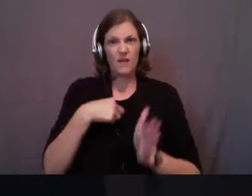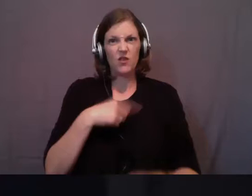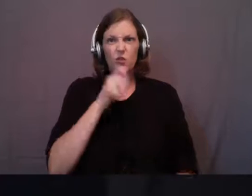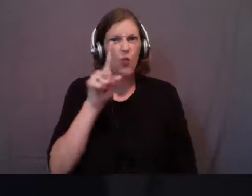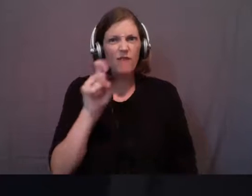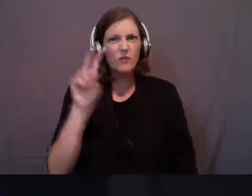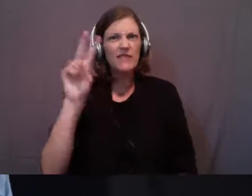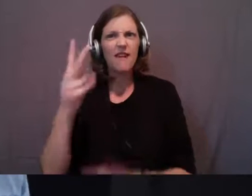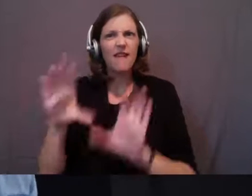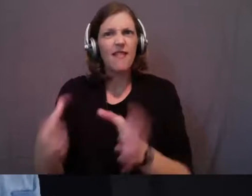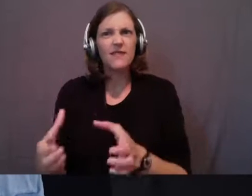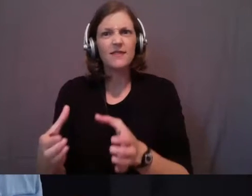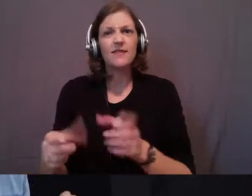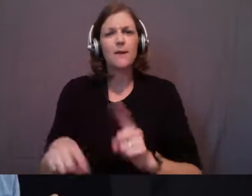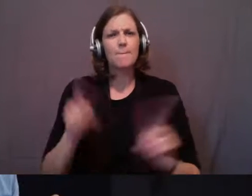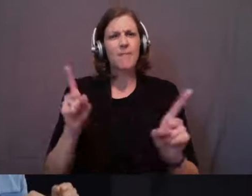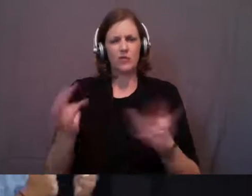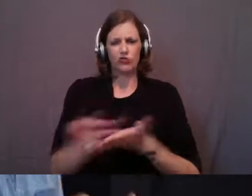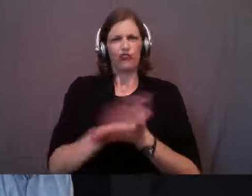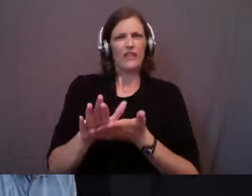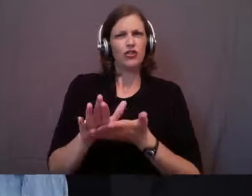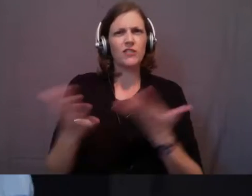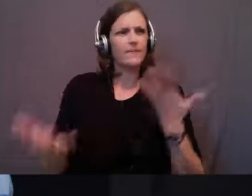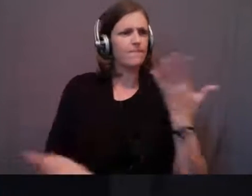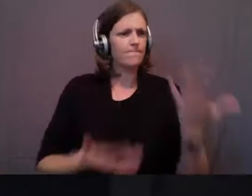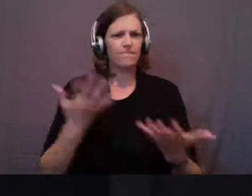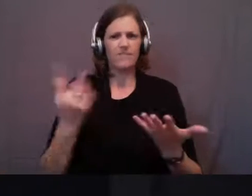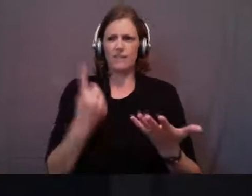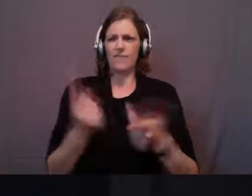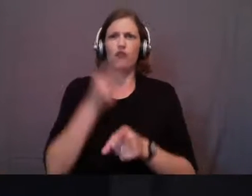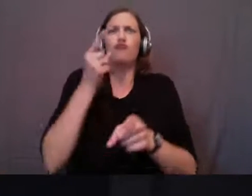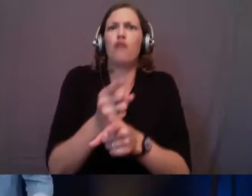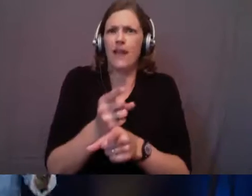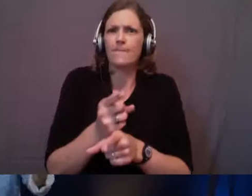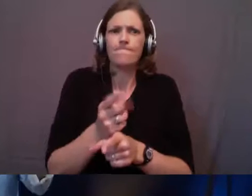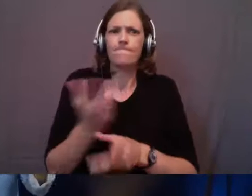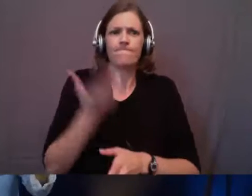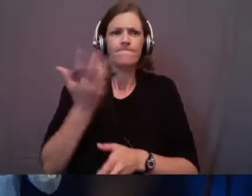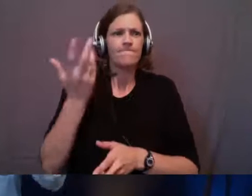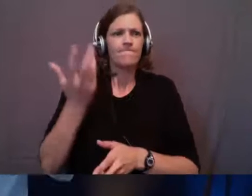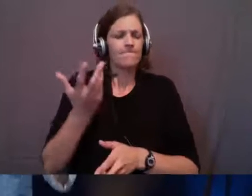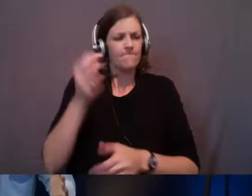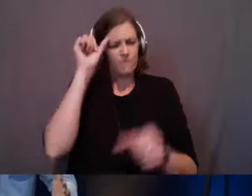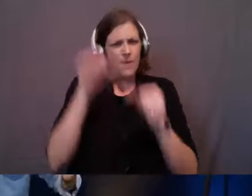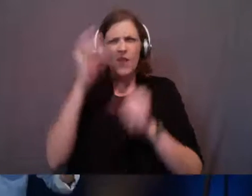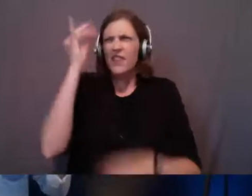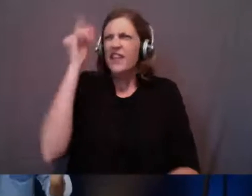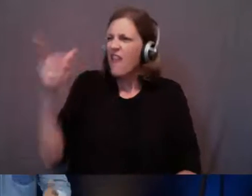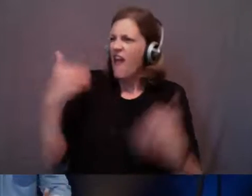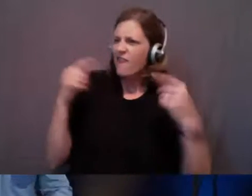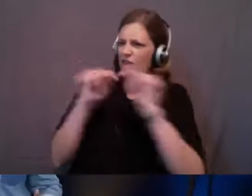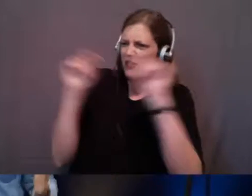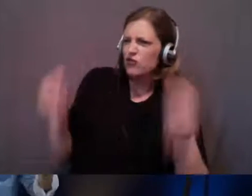class. But it was this righteousness. There was something right about it. And I remember thinking, they had my transcripts.